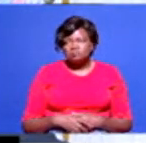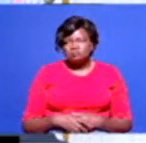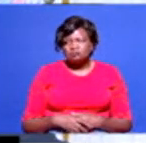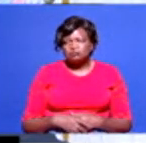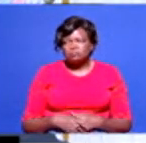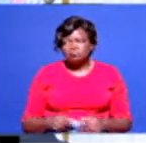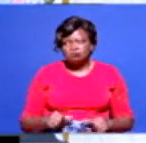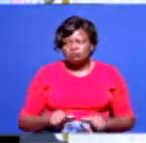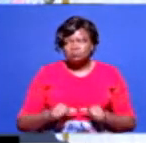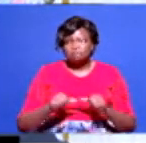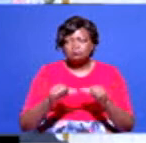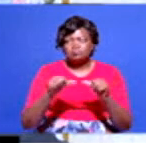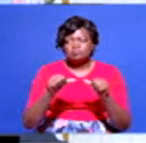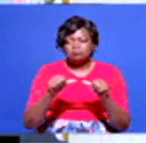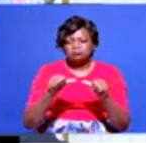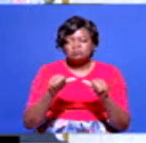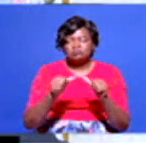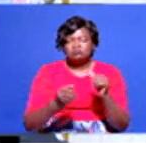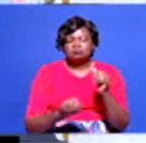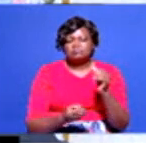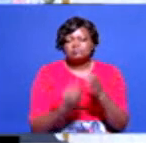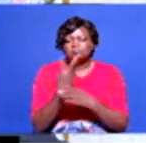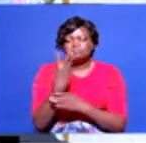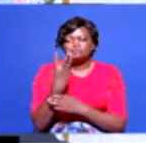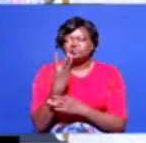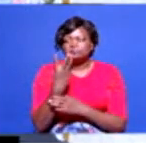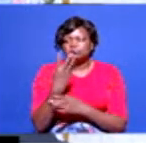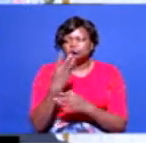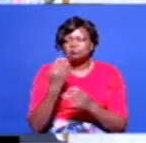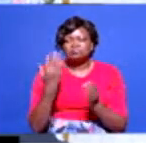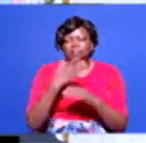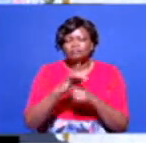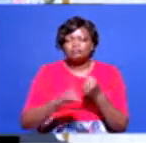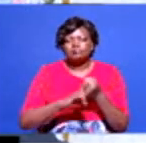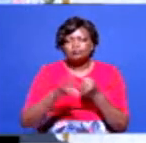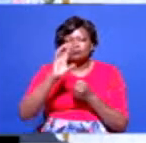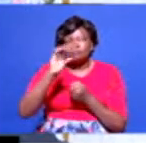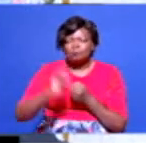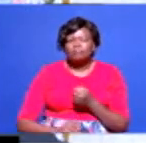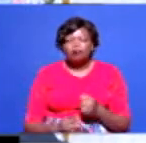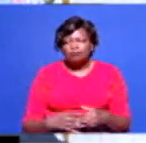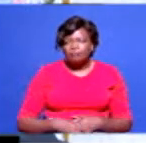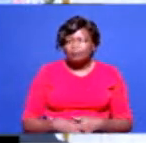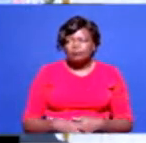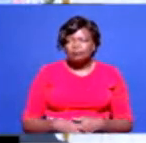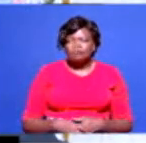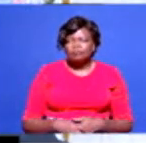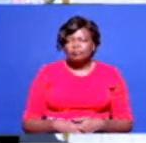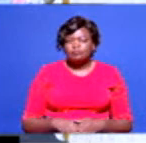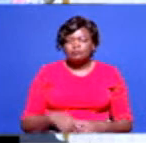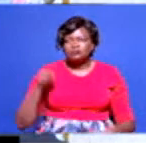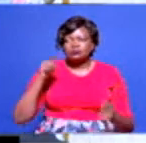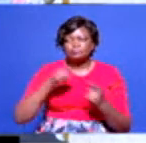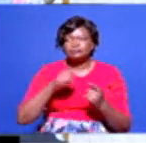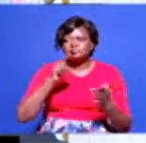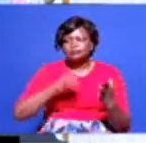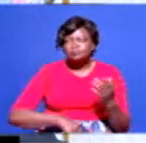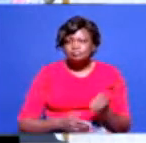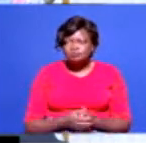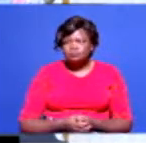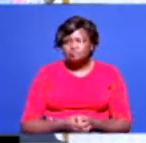continuous, sustained growth of above 6%. In fact, the target was to